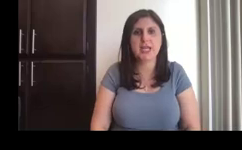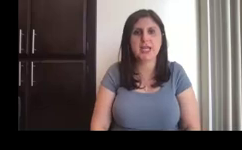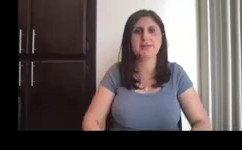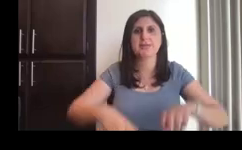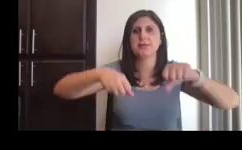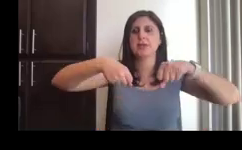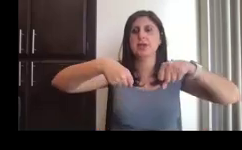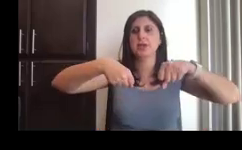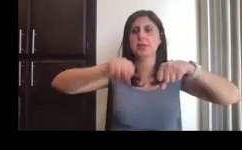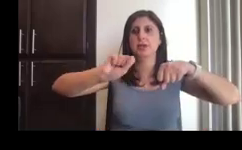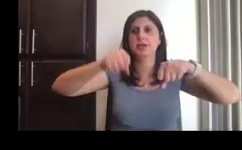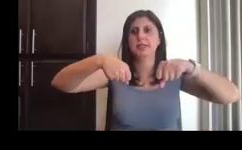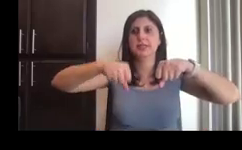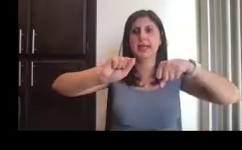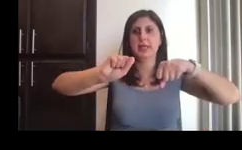Motorcycle,